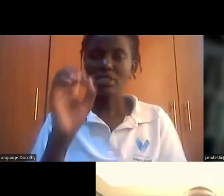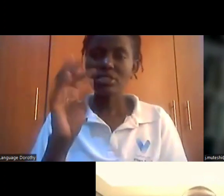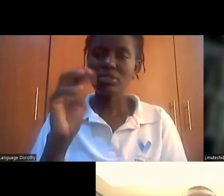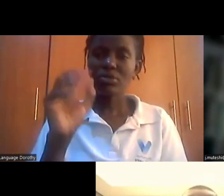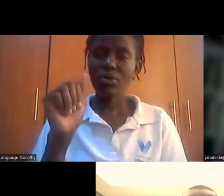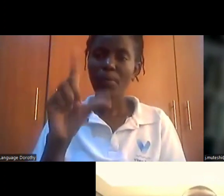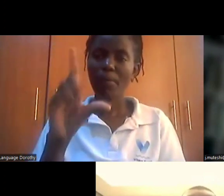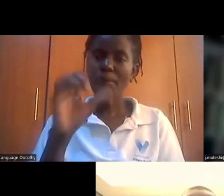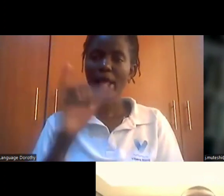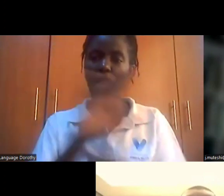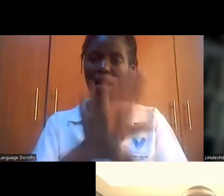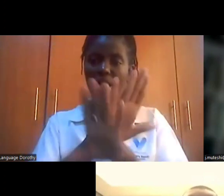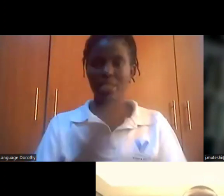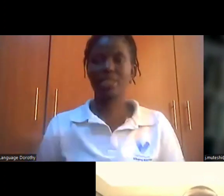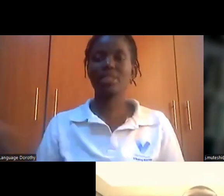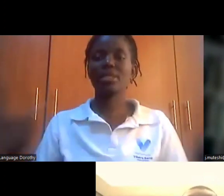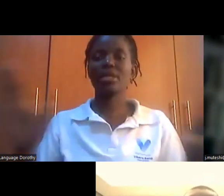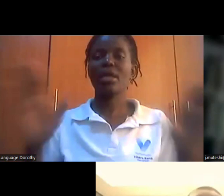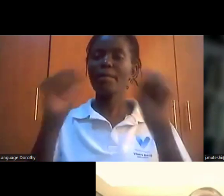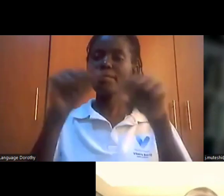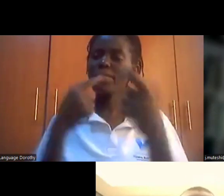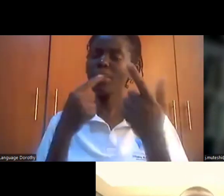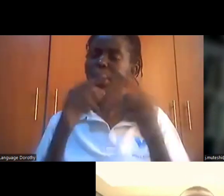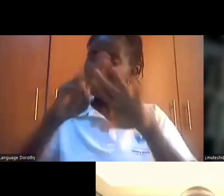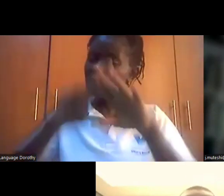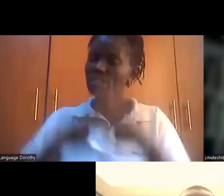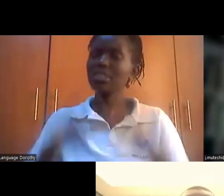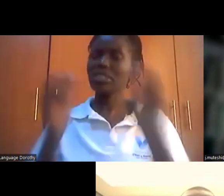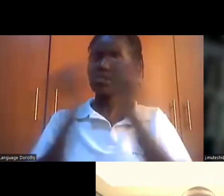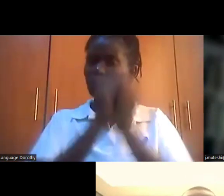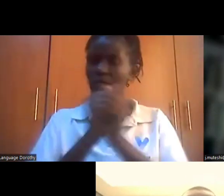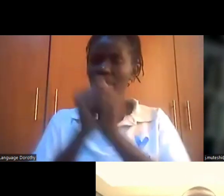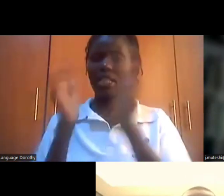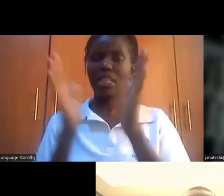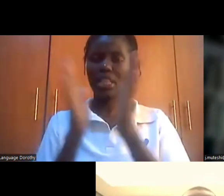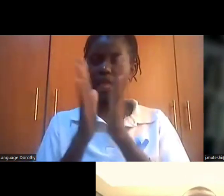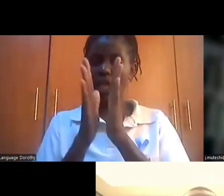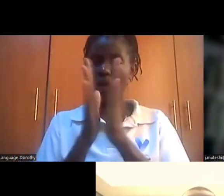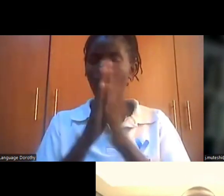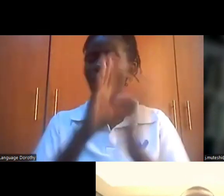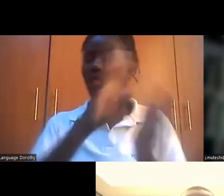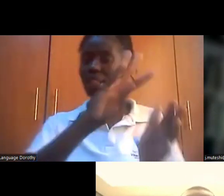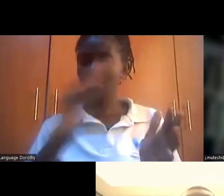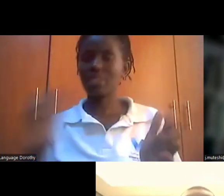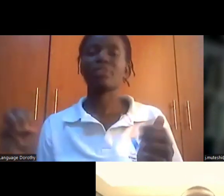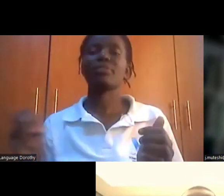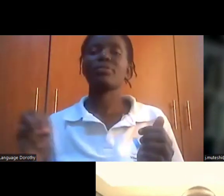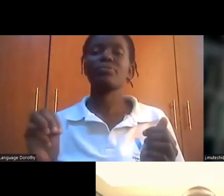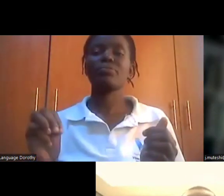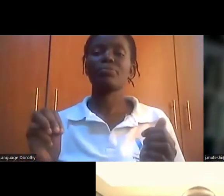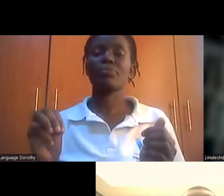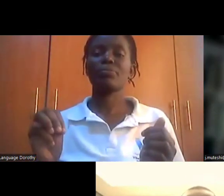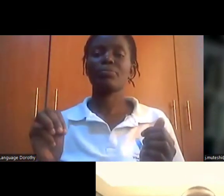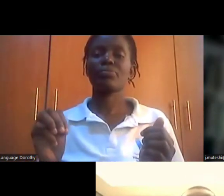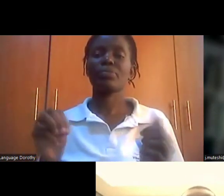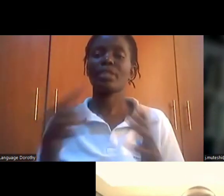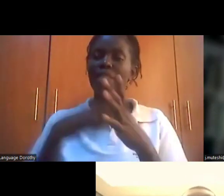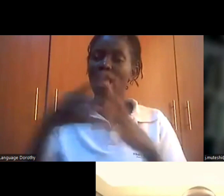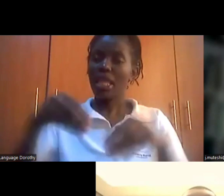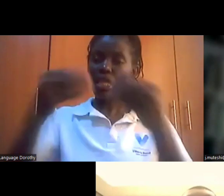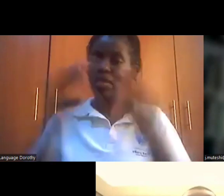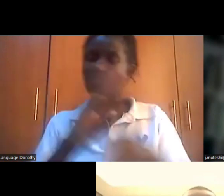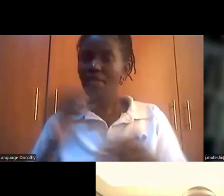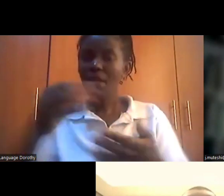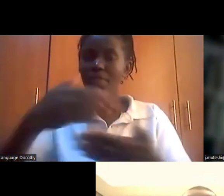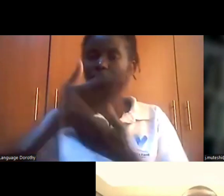able to sit with the stakeholder once we call them to the meeting, and they will fill these forms,